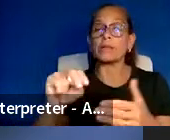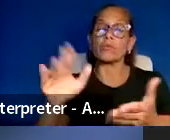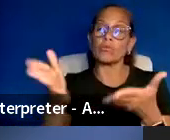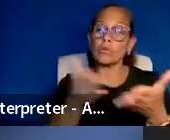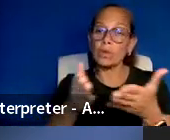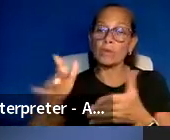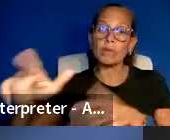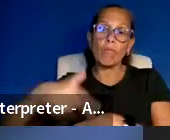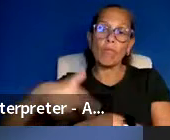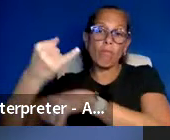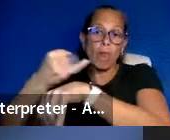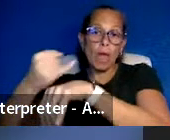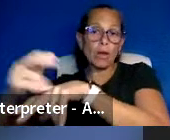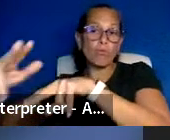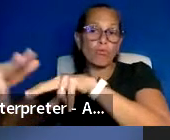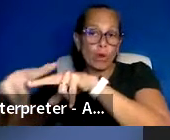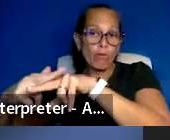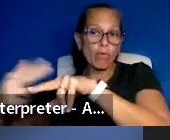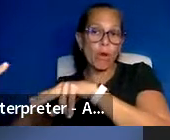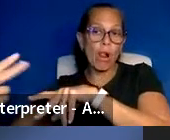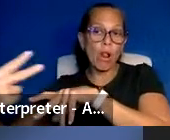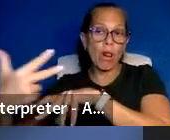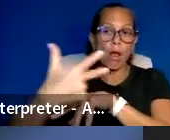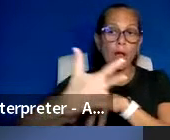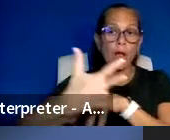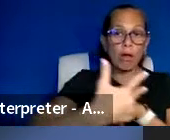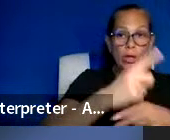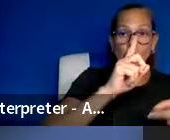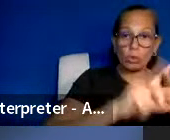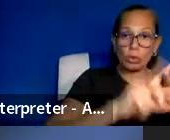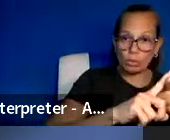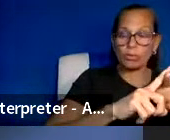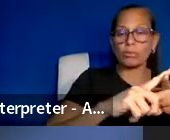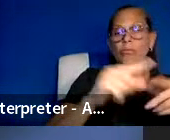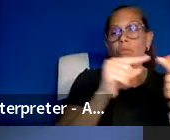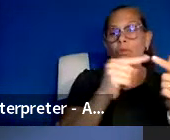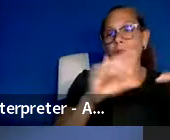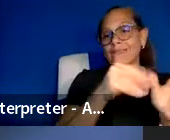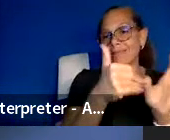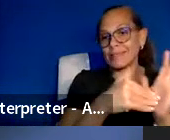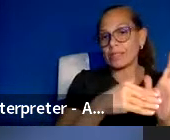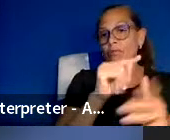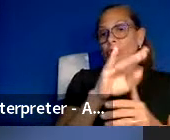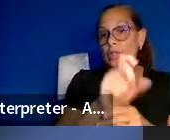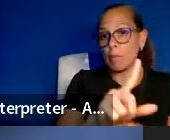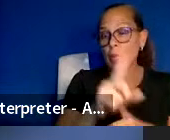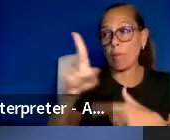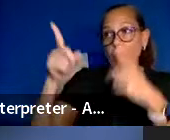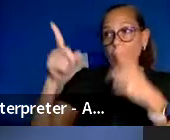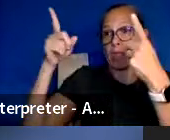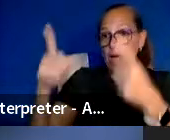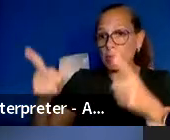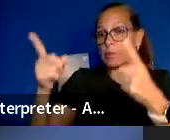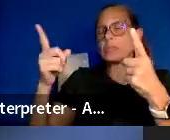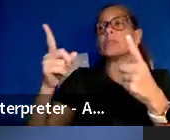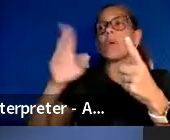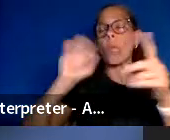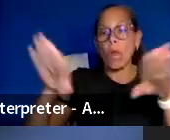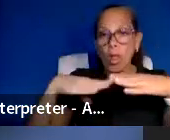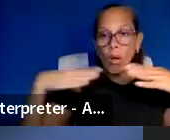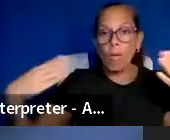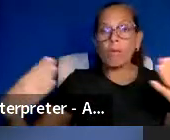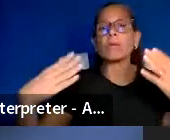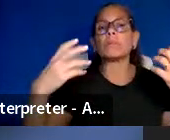Island Railroad service into Grand Central Terminal. Once that takes place, it opens up